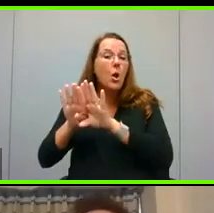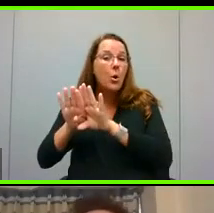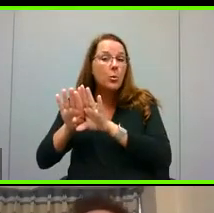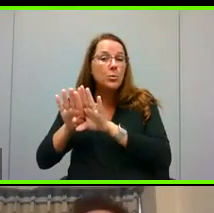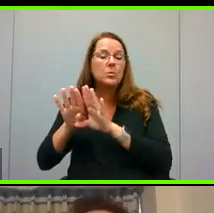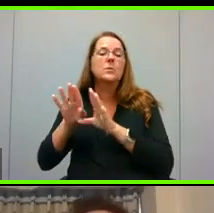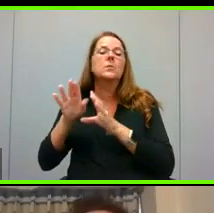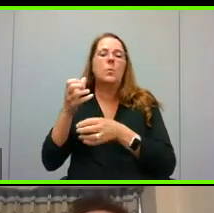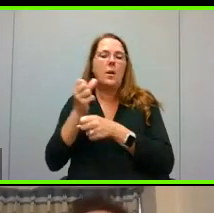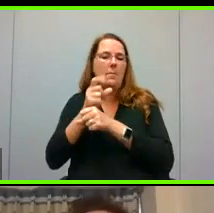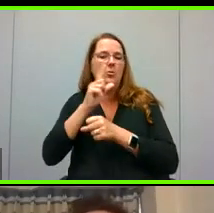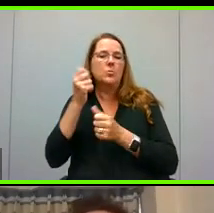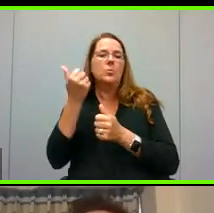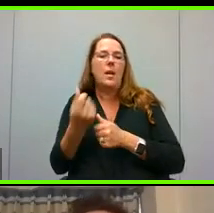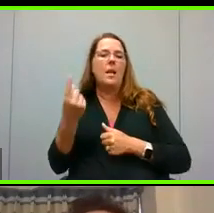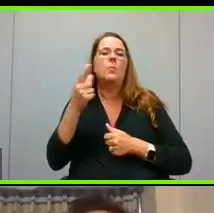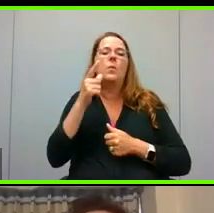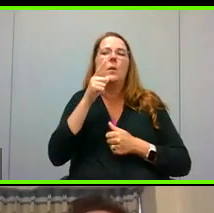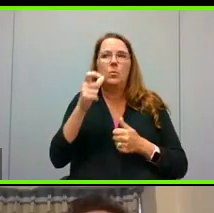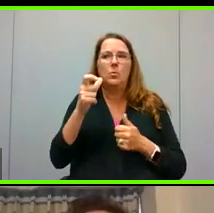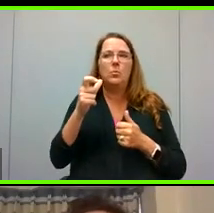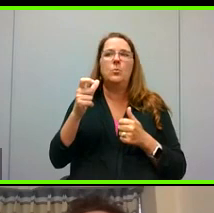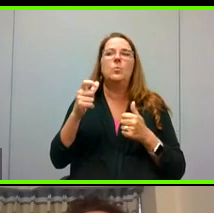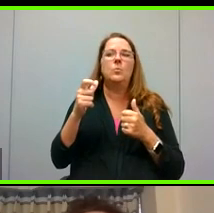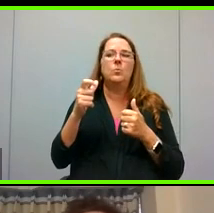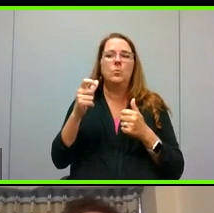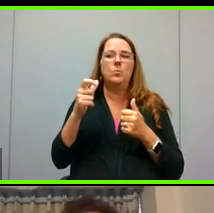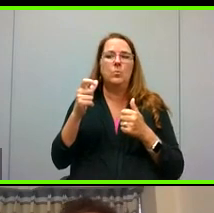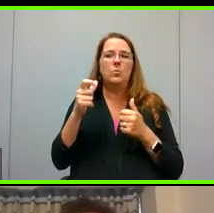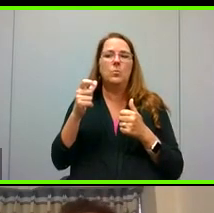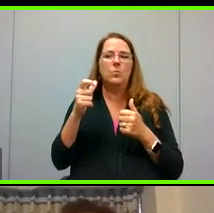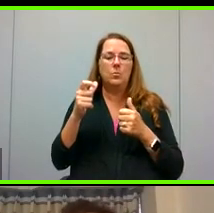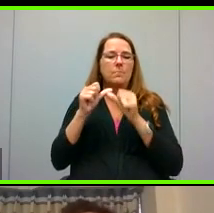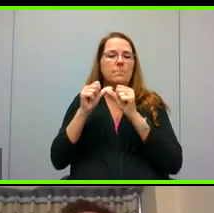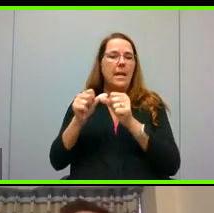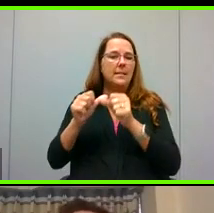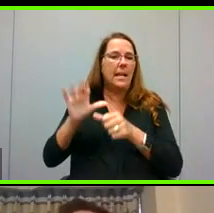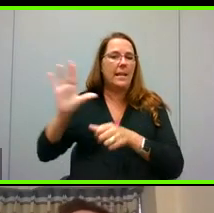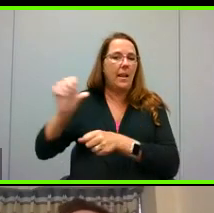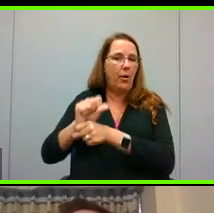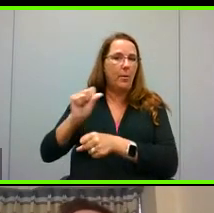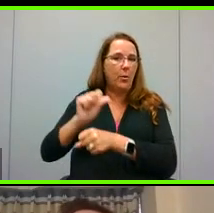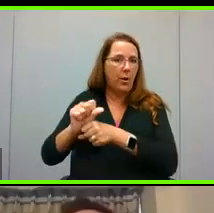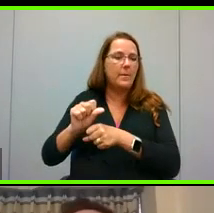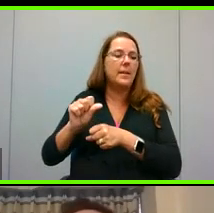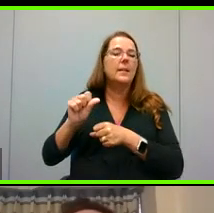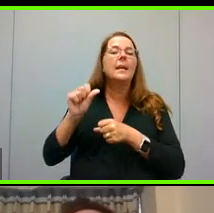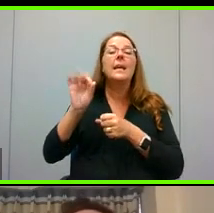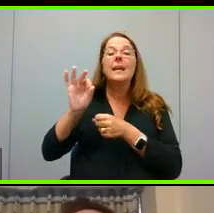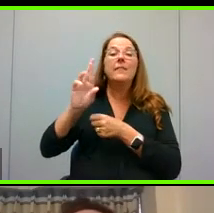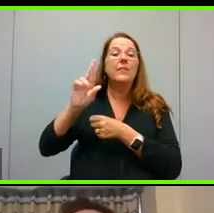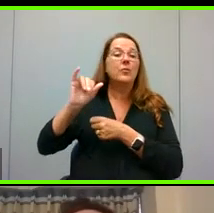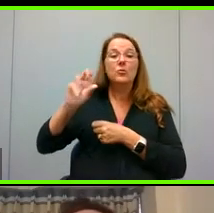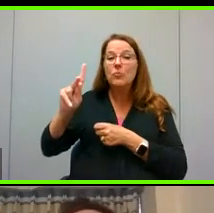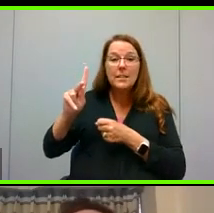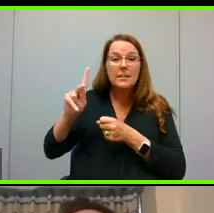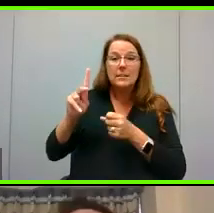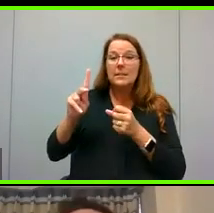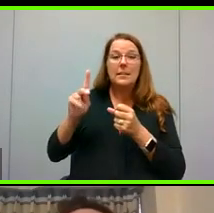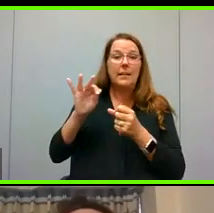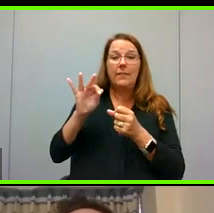anybody that has to try to make sure they maintain their employment and there's a risk of leaving the job if they don't have it. We